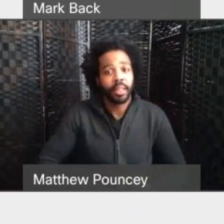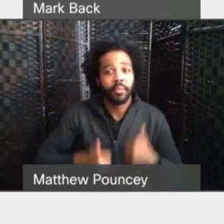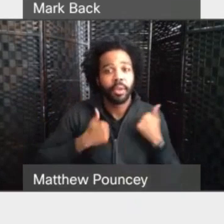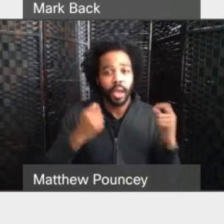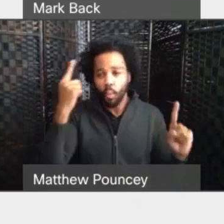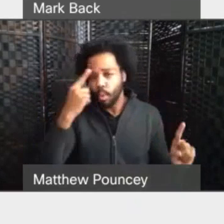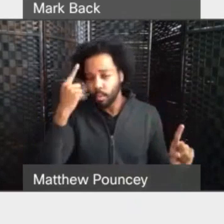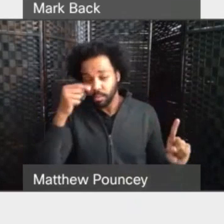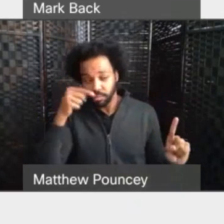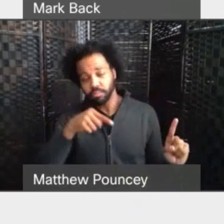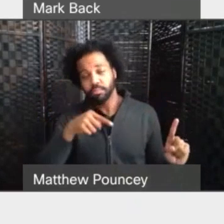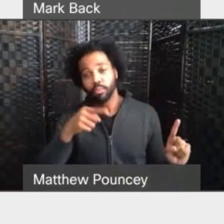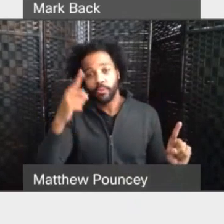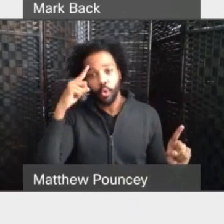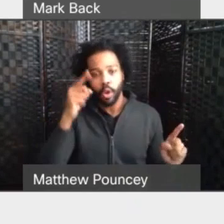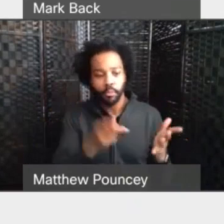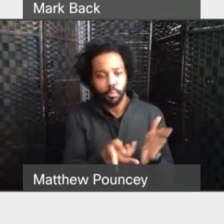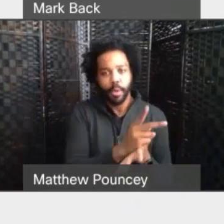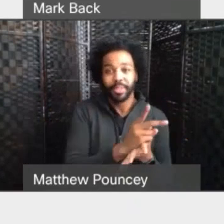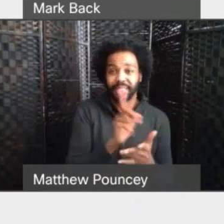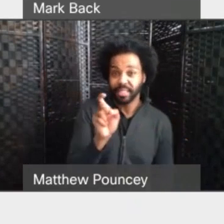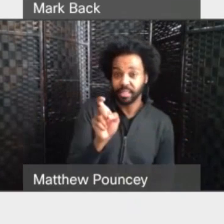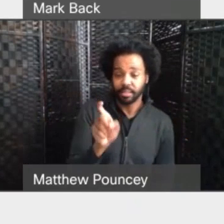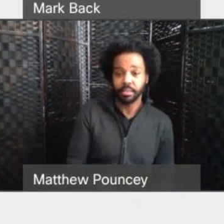in prioritization.